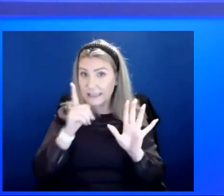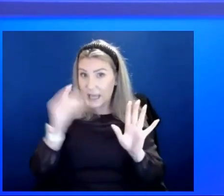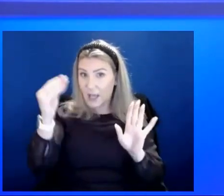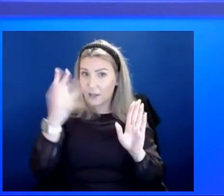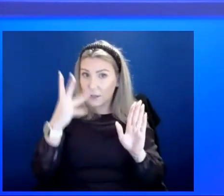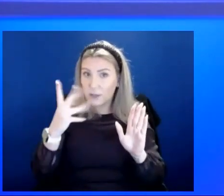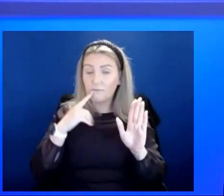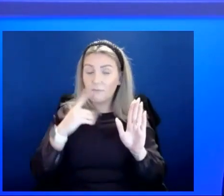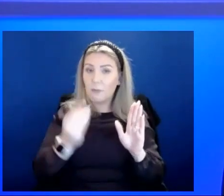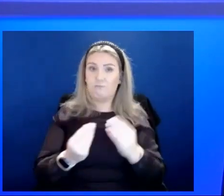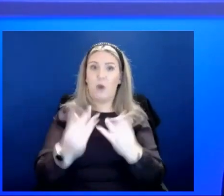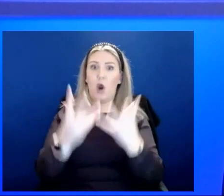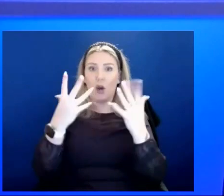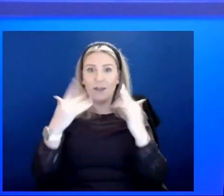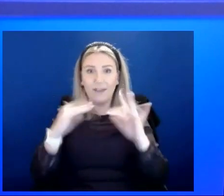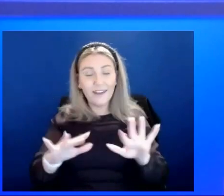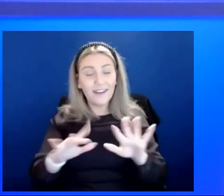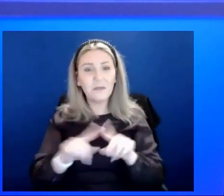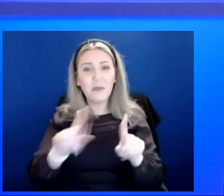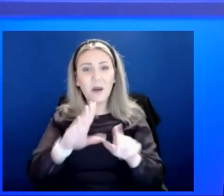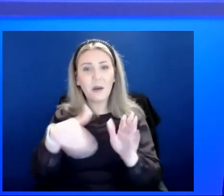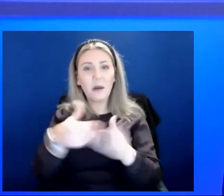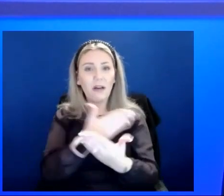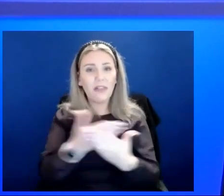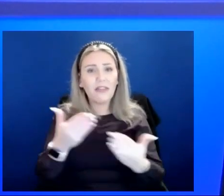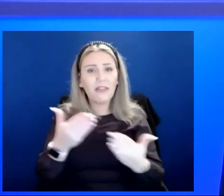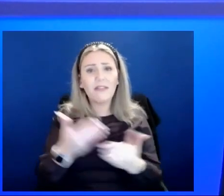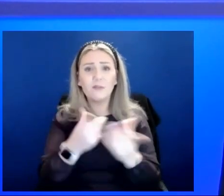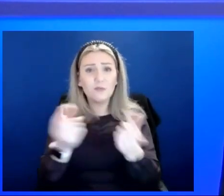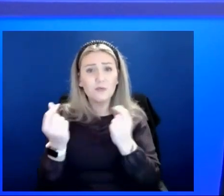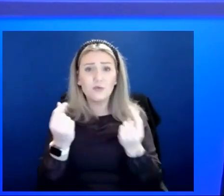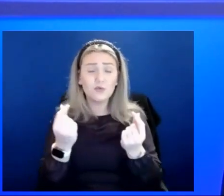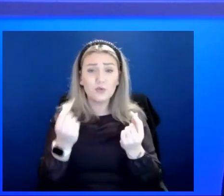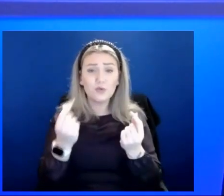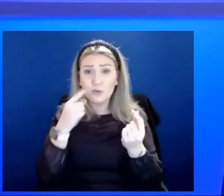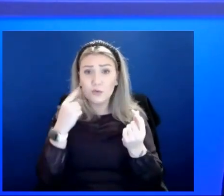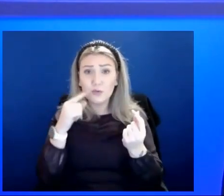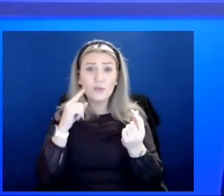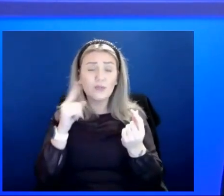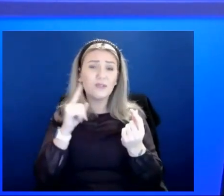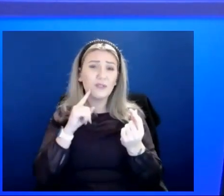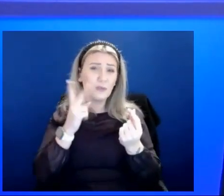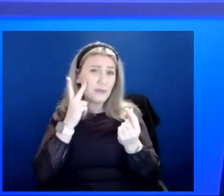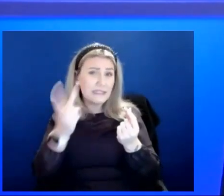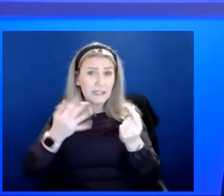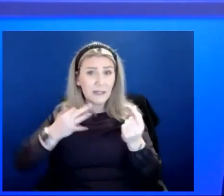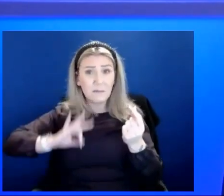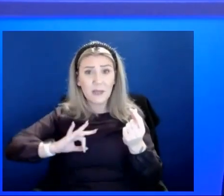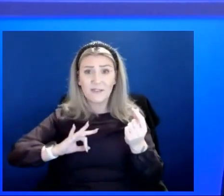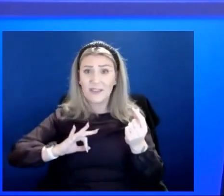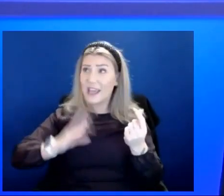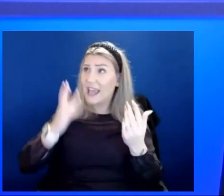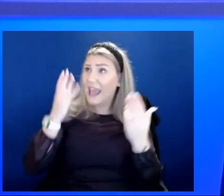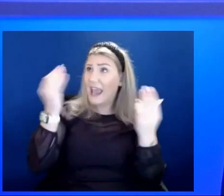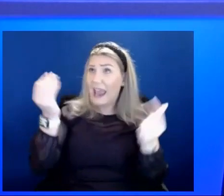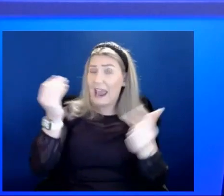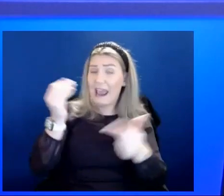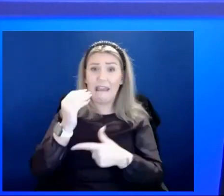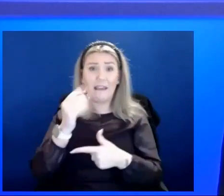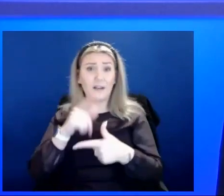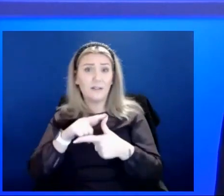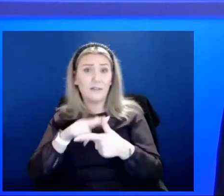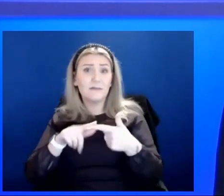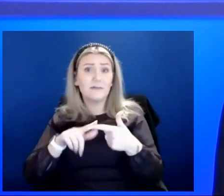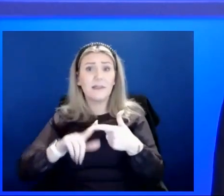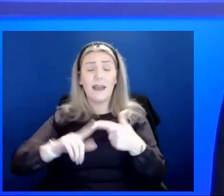But these are all things that we can do. And if you look at the benefit of that is A, getting outside, B, you're getting a little exercise if you're able to